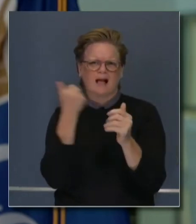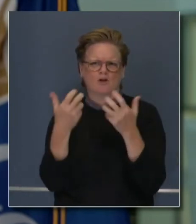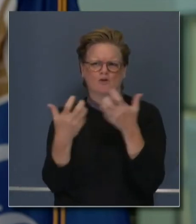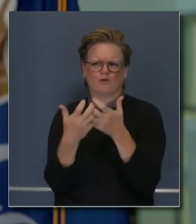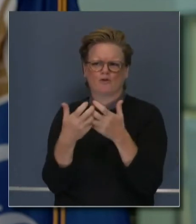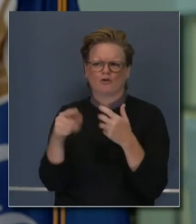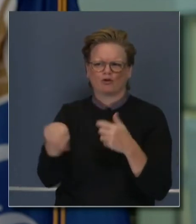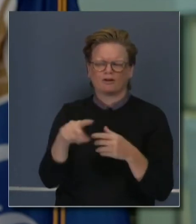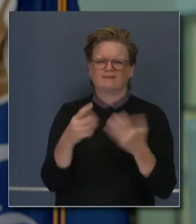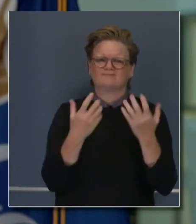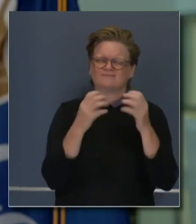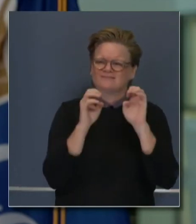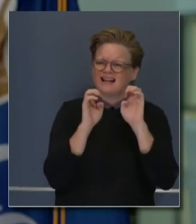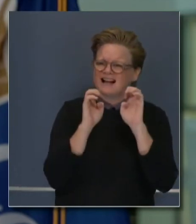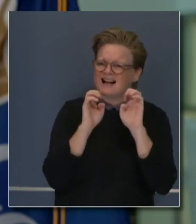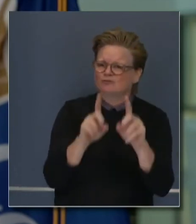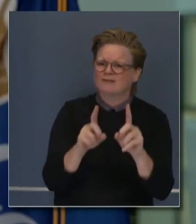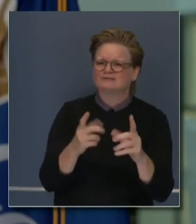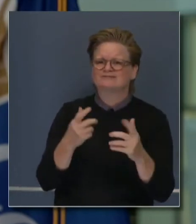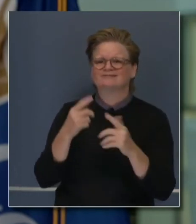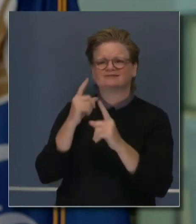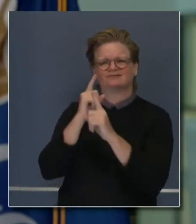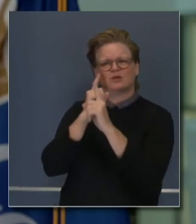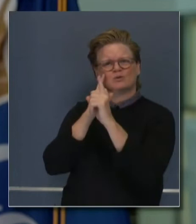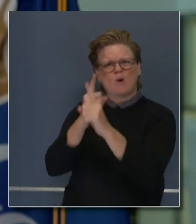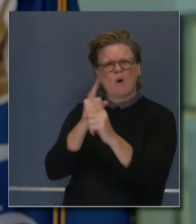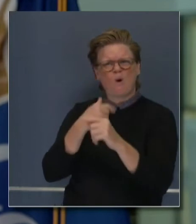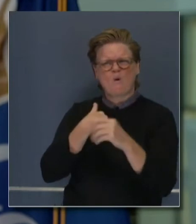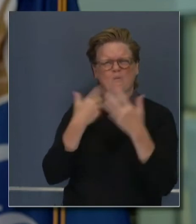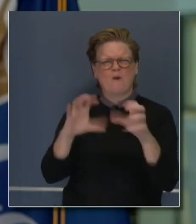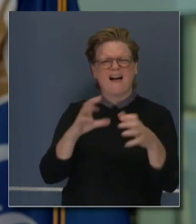fines. Patrick Healy, KNBC.